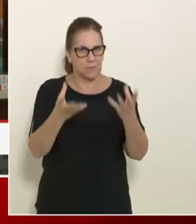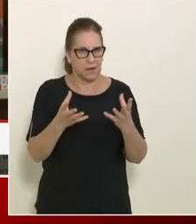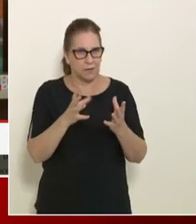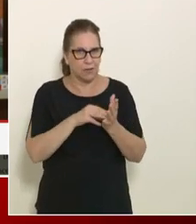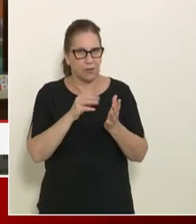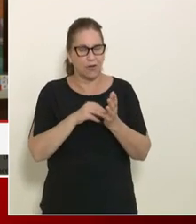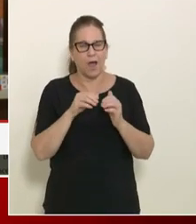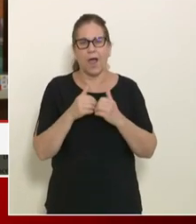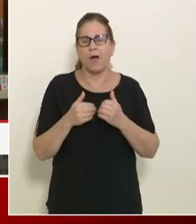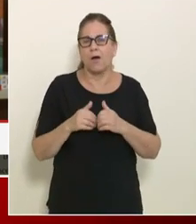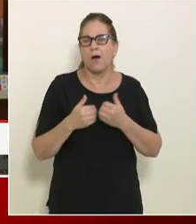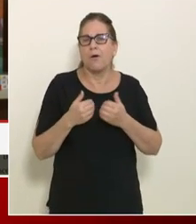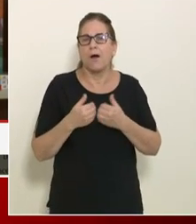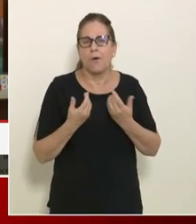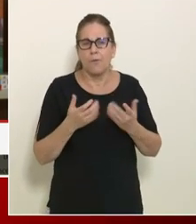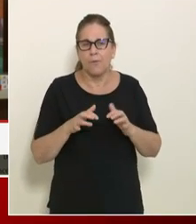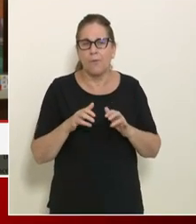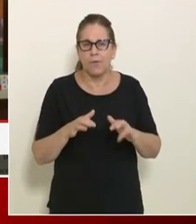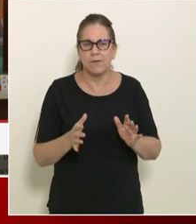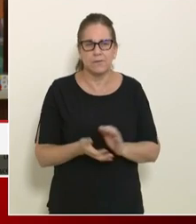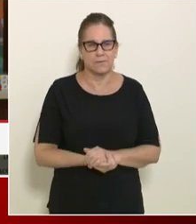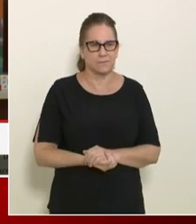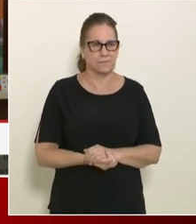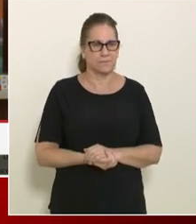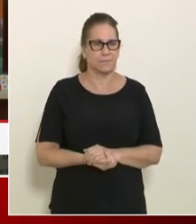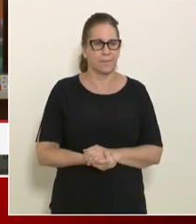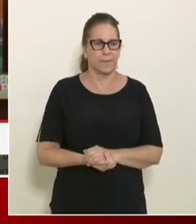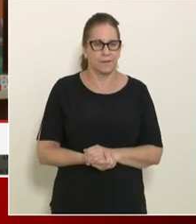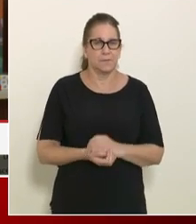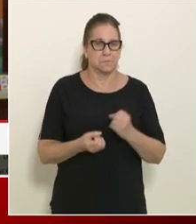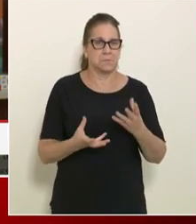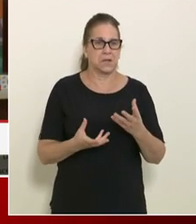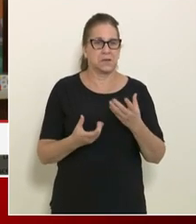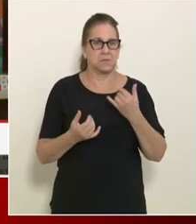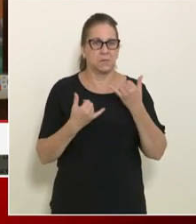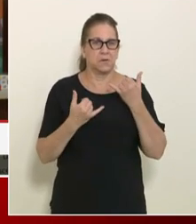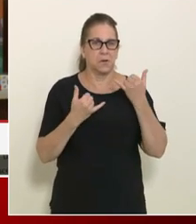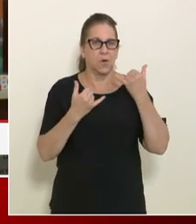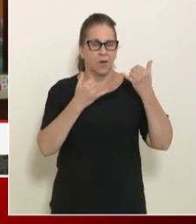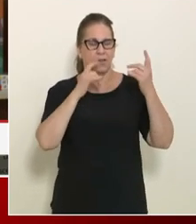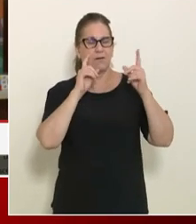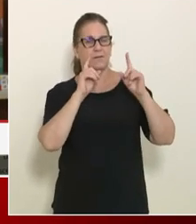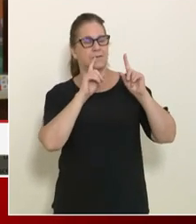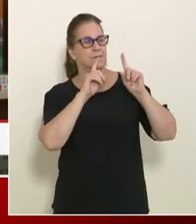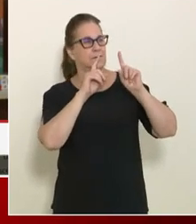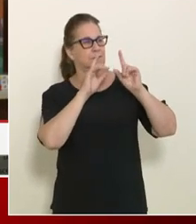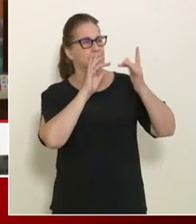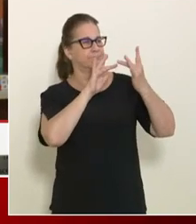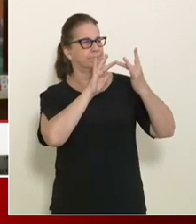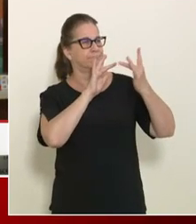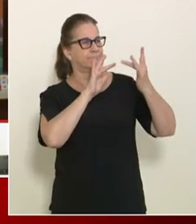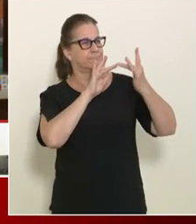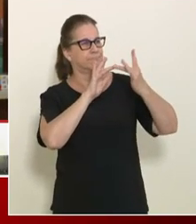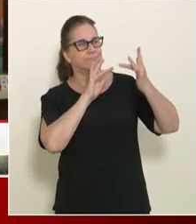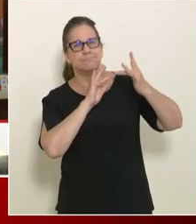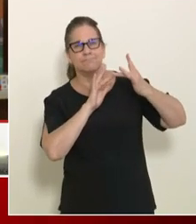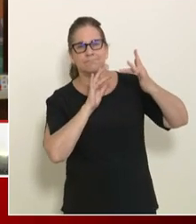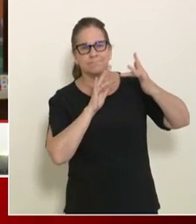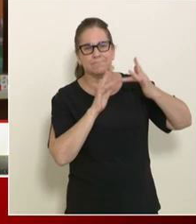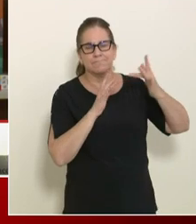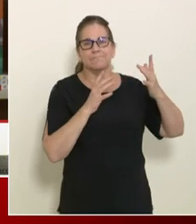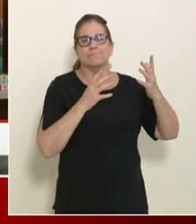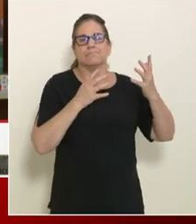is an opportunity for families to ask us direct questions about how to, and we provided that